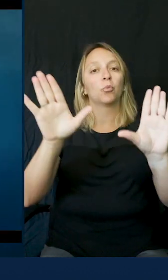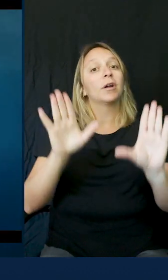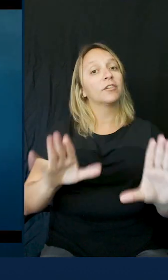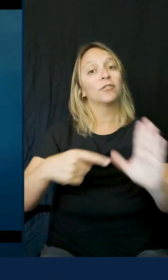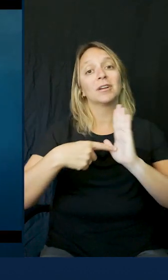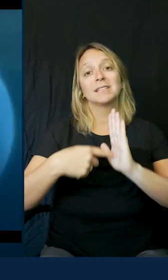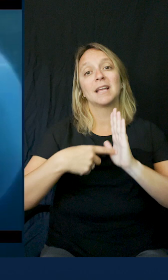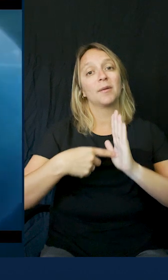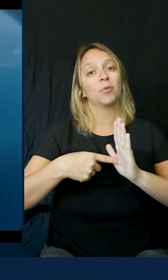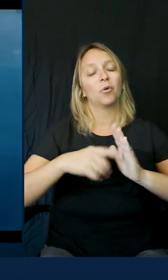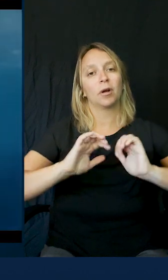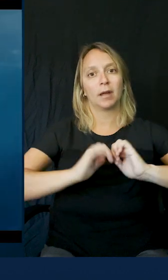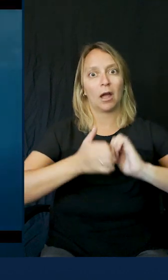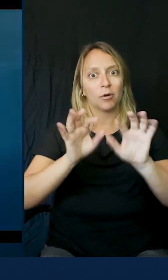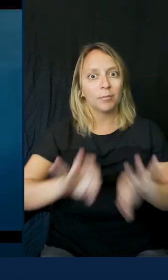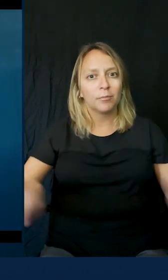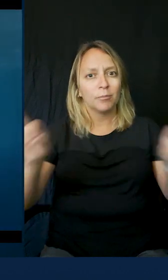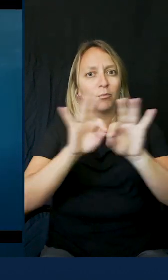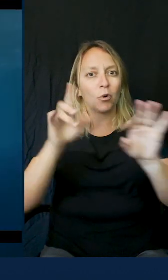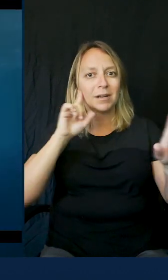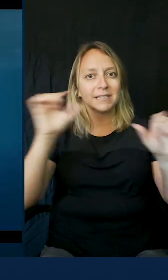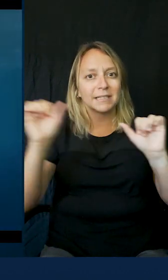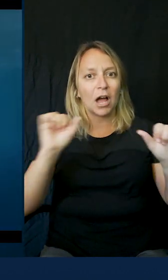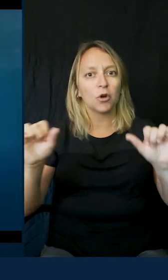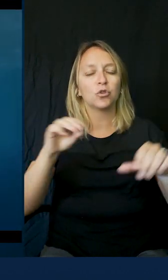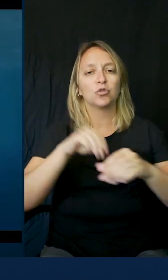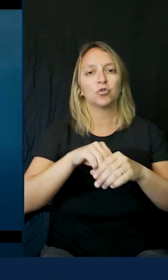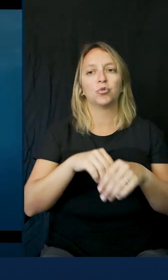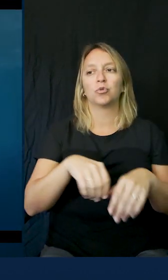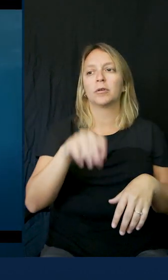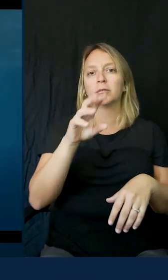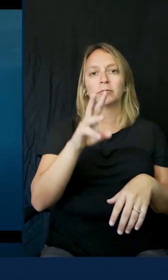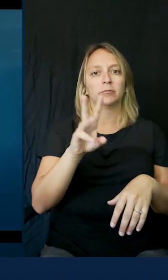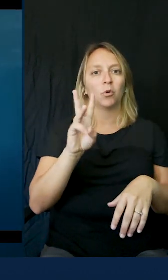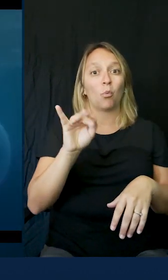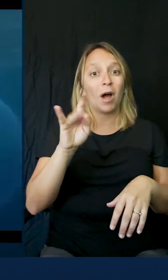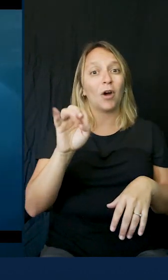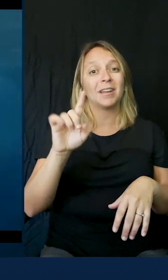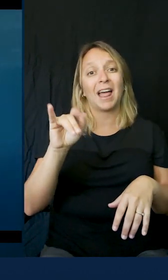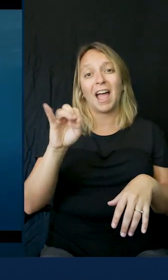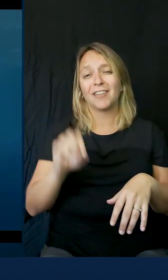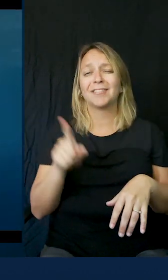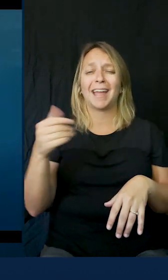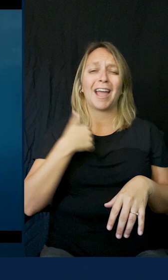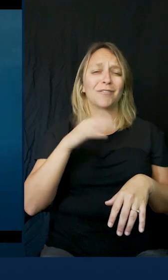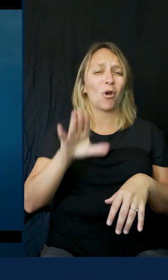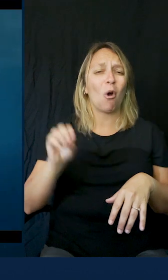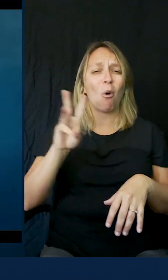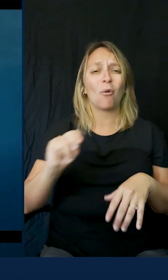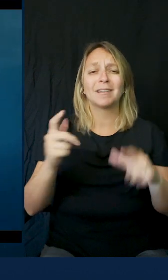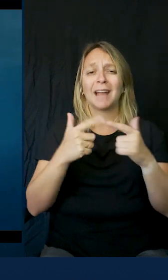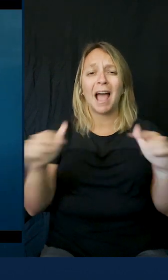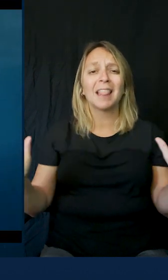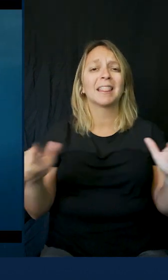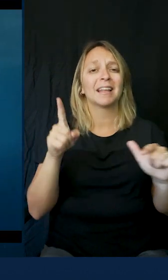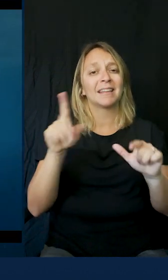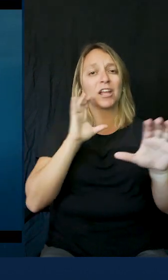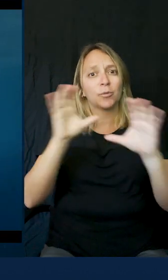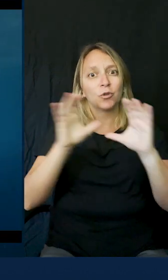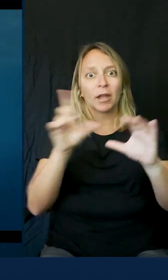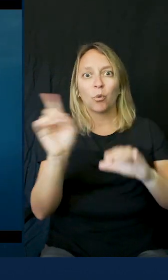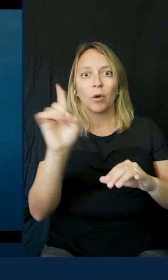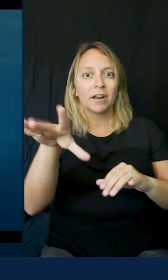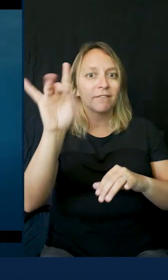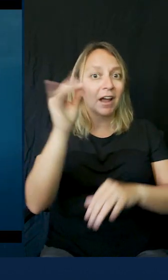really, of how important sound is to marine wildlife in the ocean. As Jenny just shared, they have their own dialect. They communicate about where to find